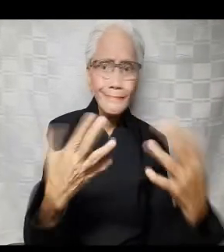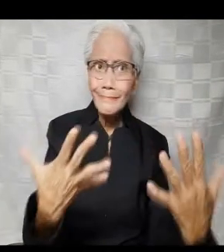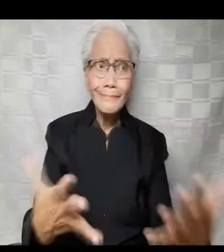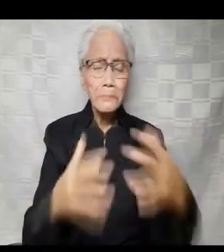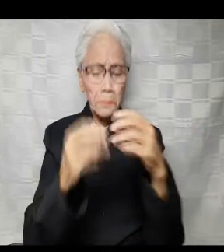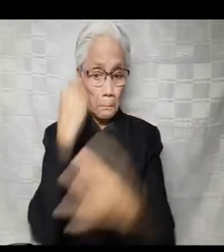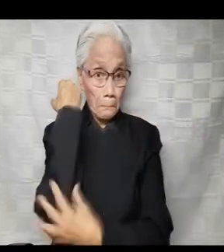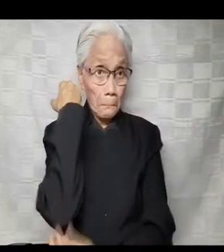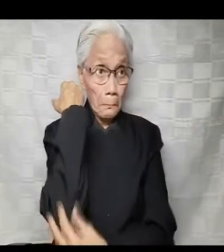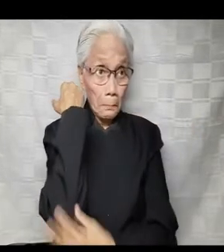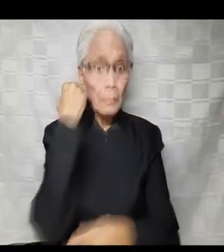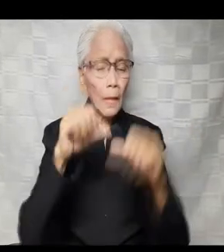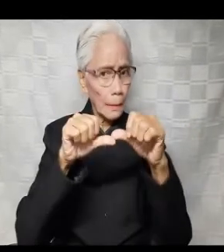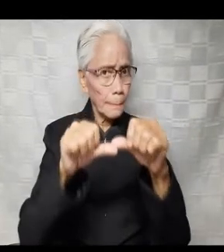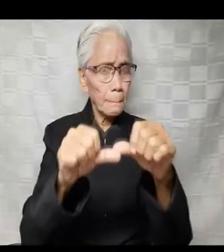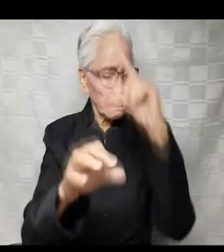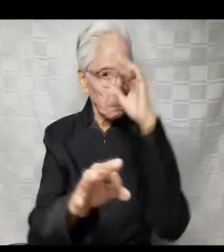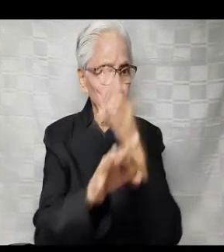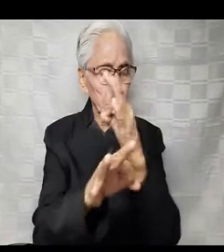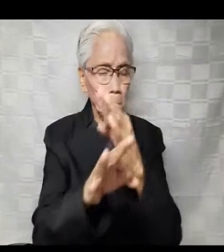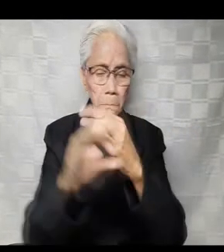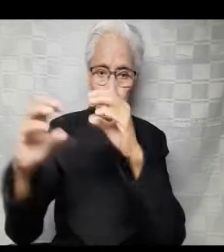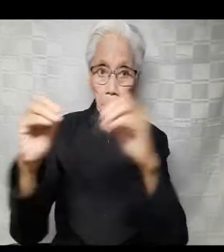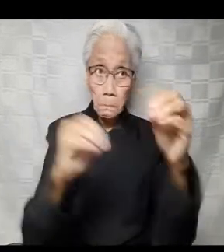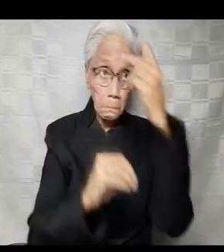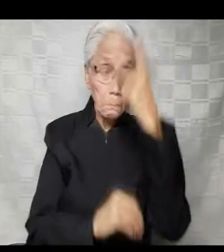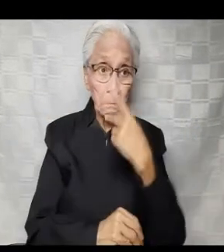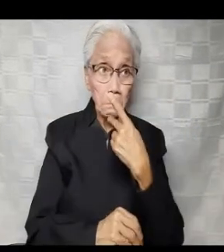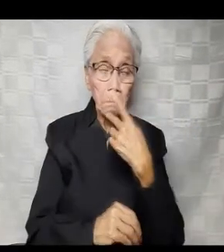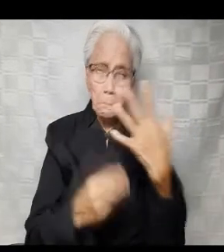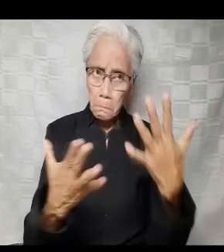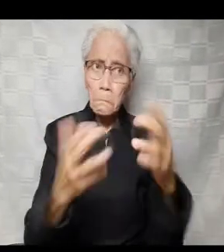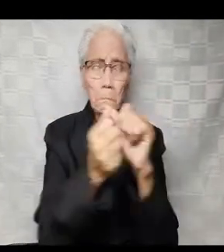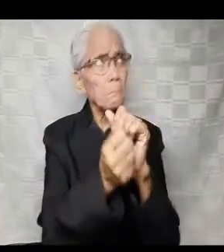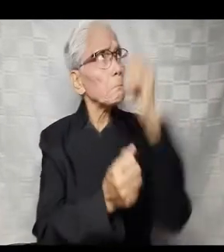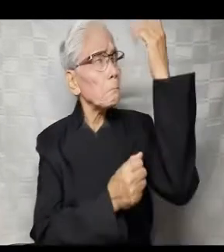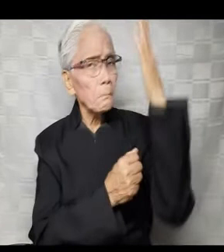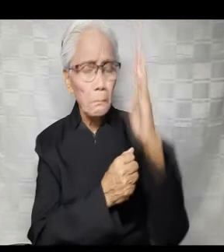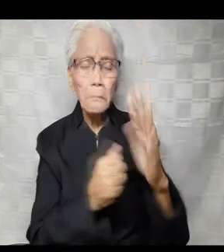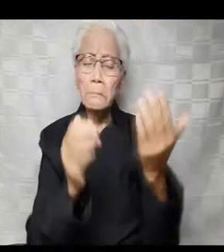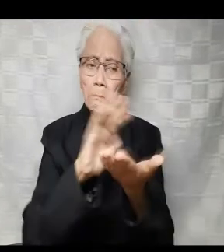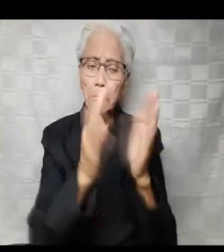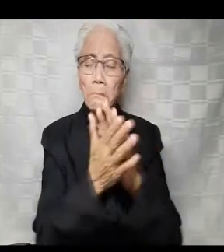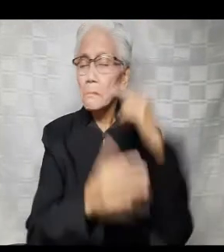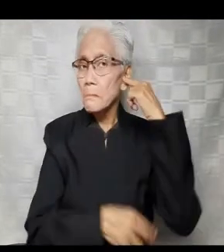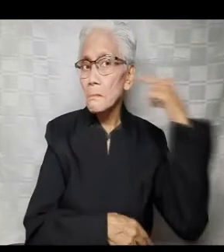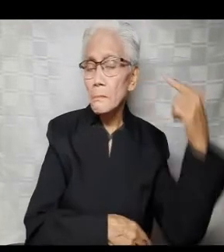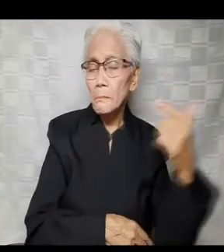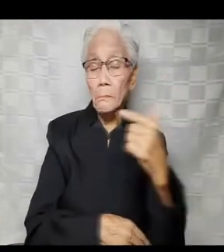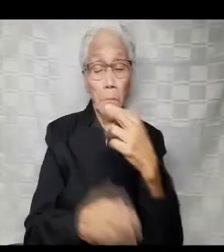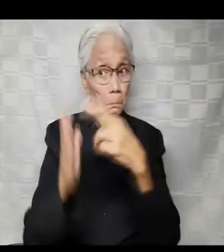to the rigorous teachings of his parents. An abiding faith in God, the Christian ethic of the Golden